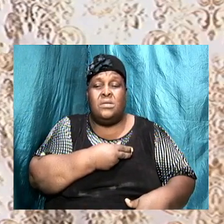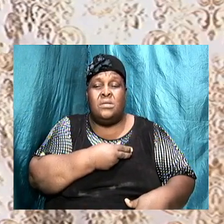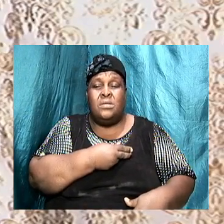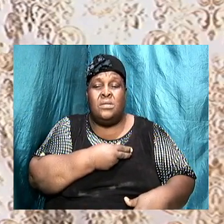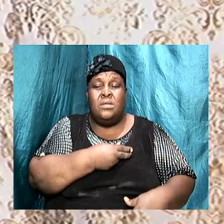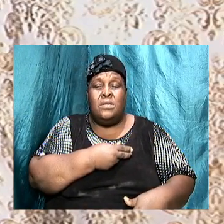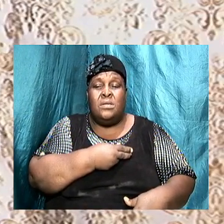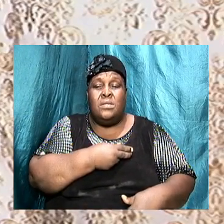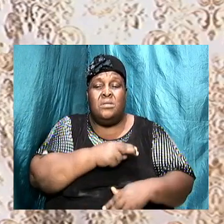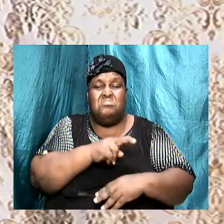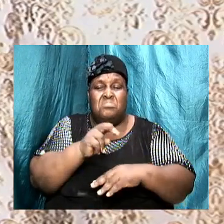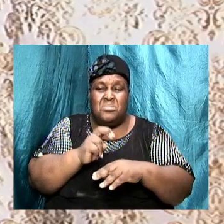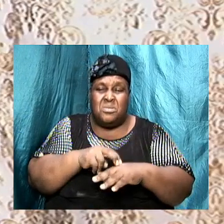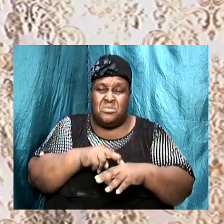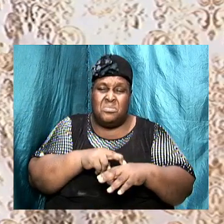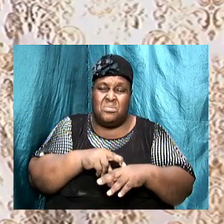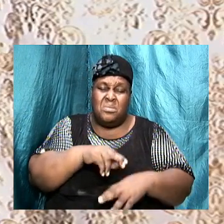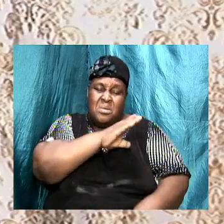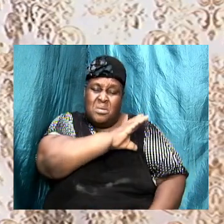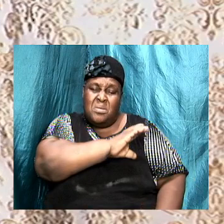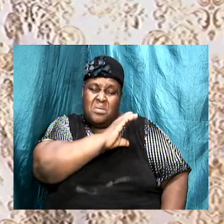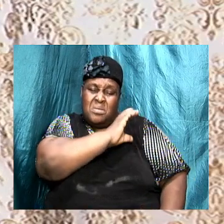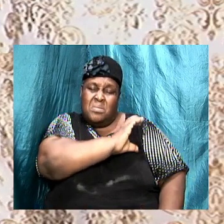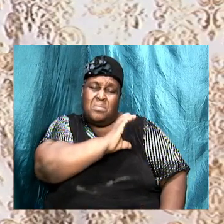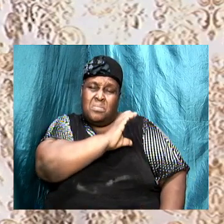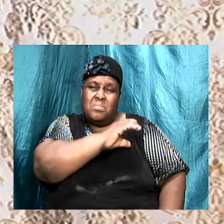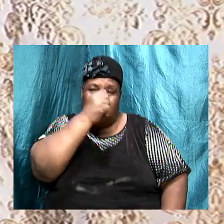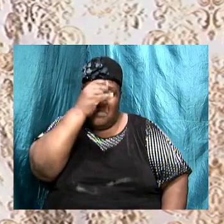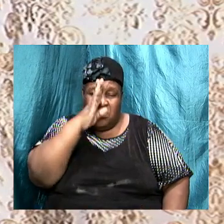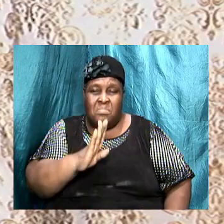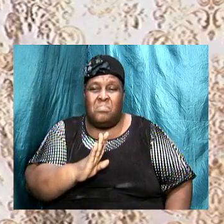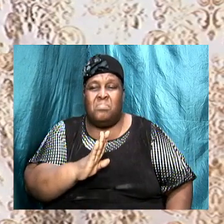the nature and the character of God.